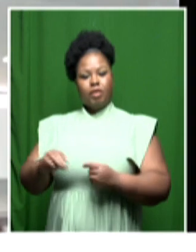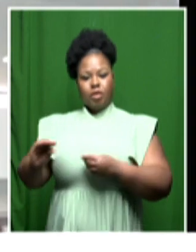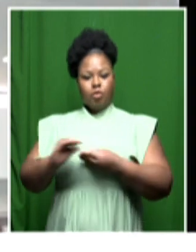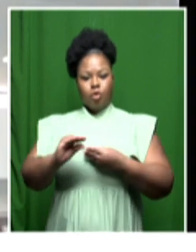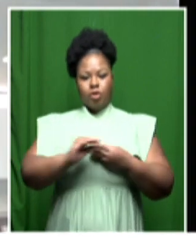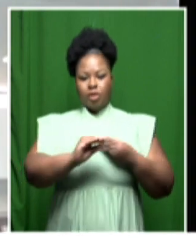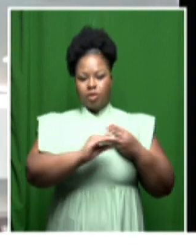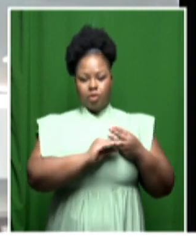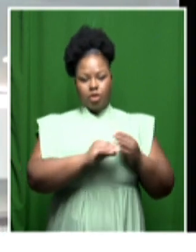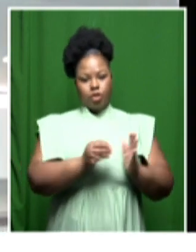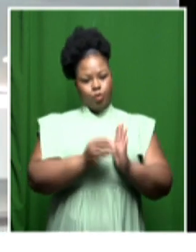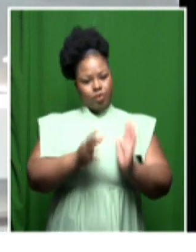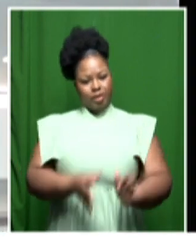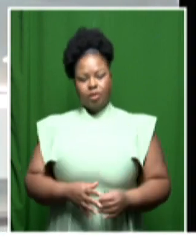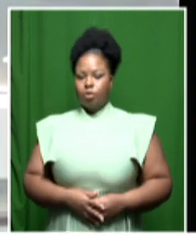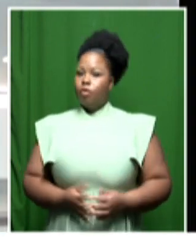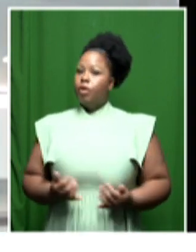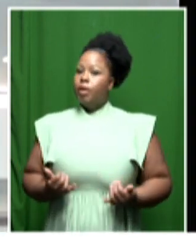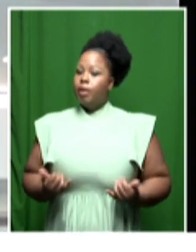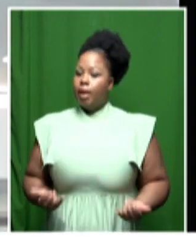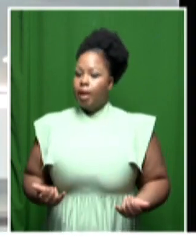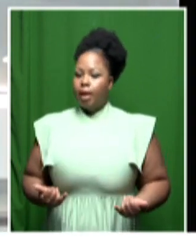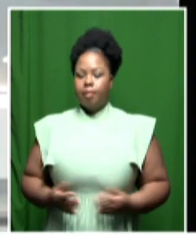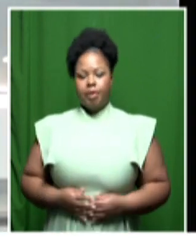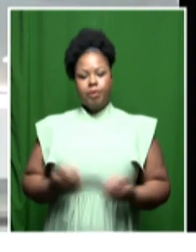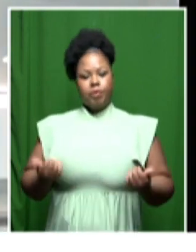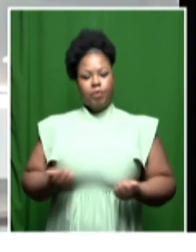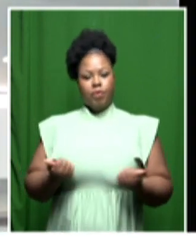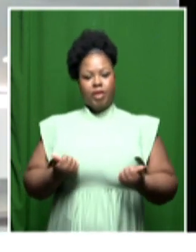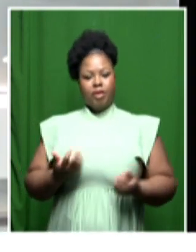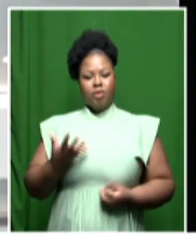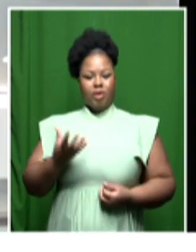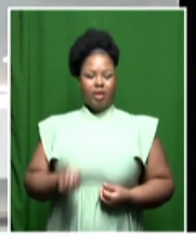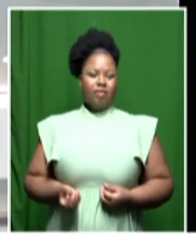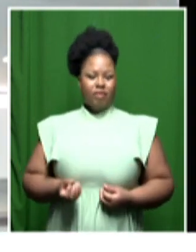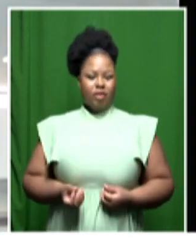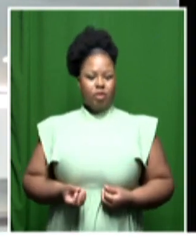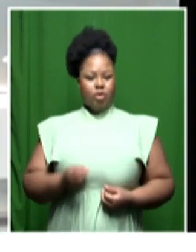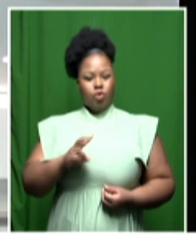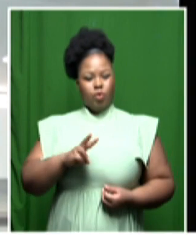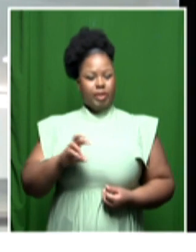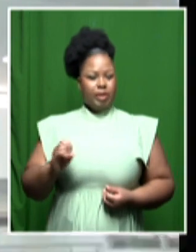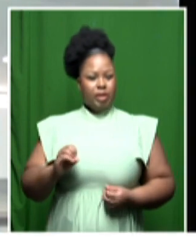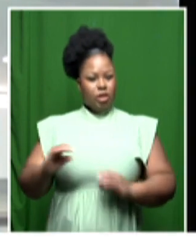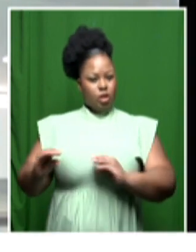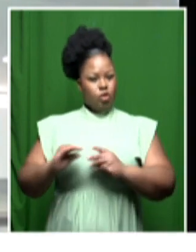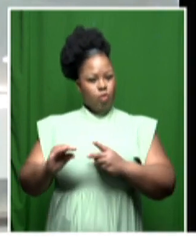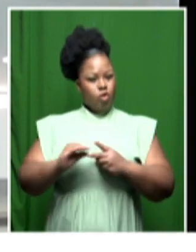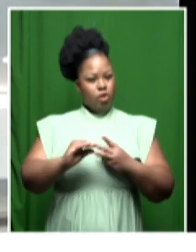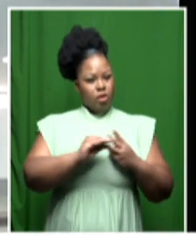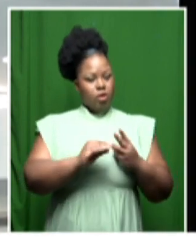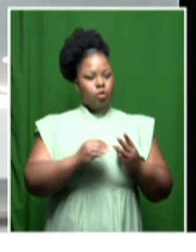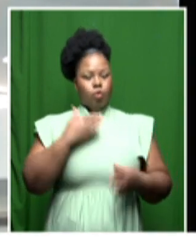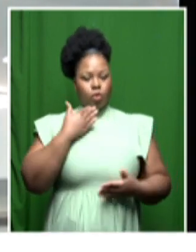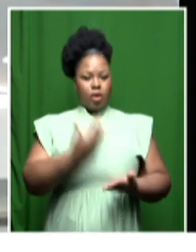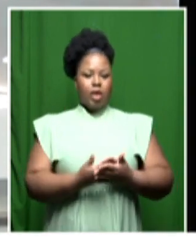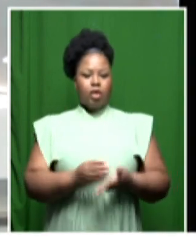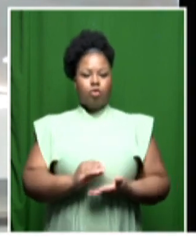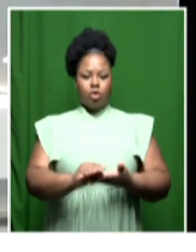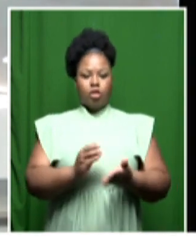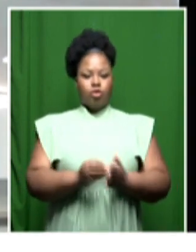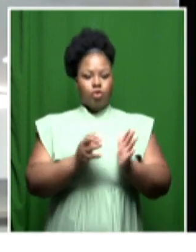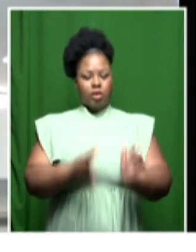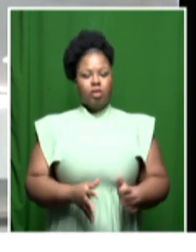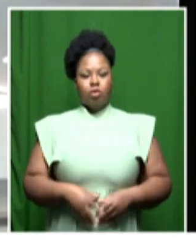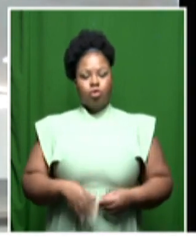to sponsor a student. So currently, we already have some 20 sponsors willing to sponsor students, and we're looking